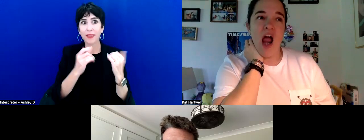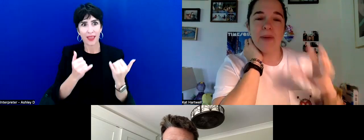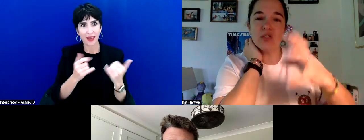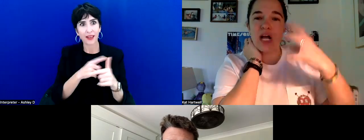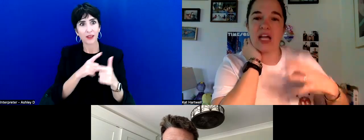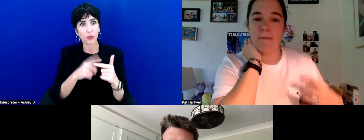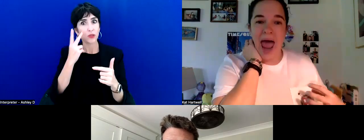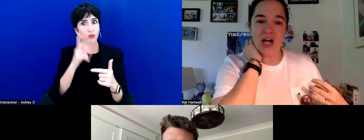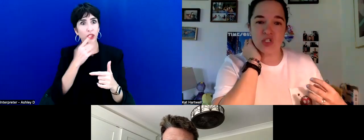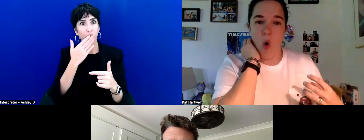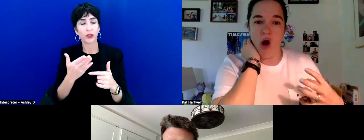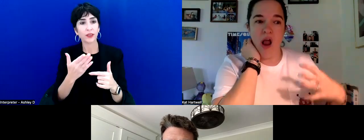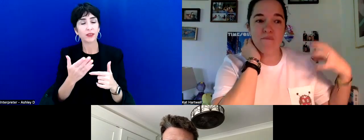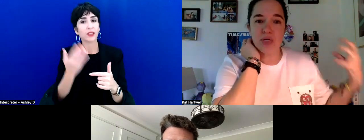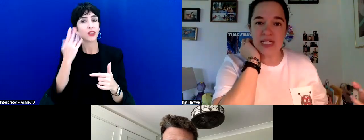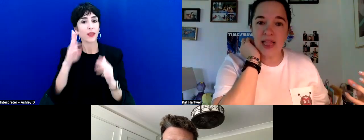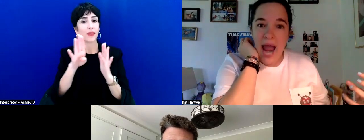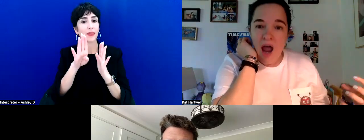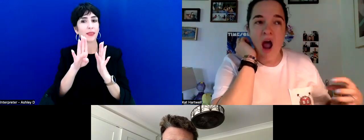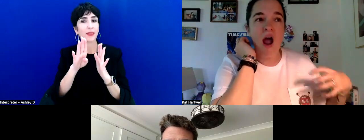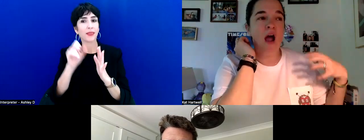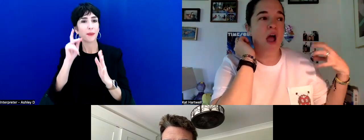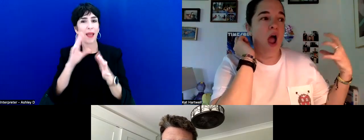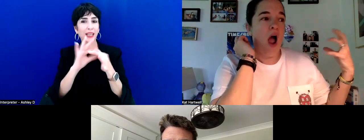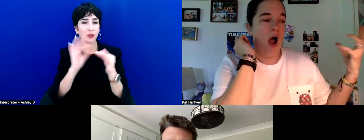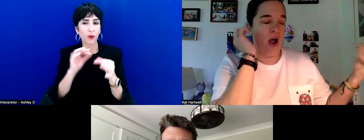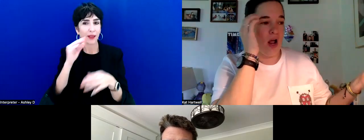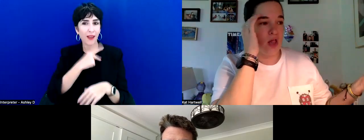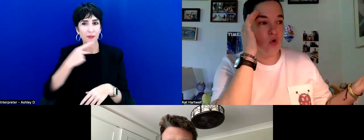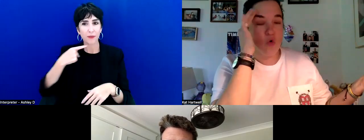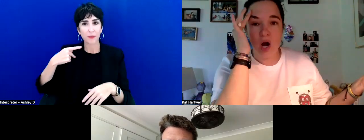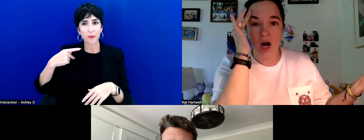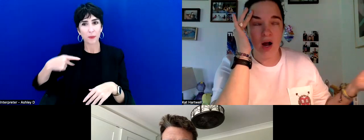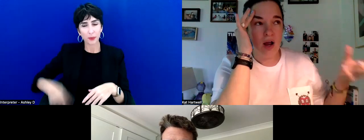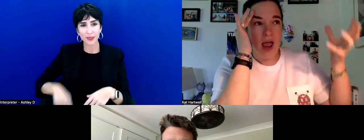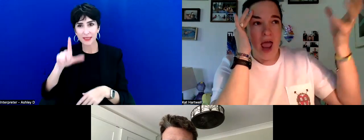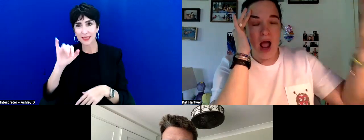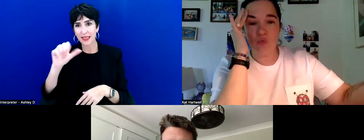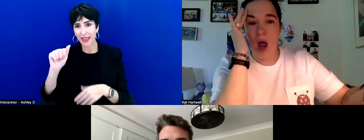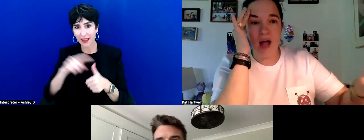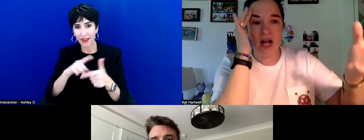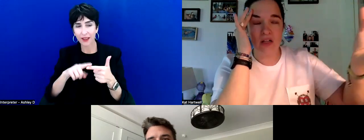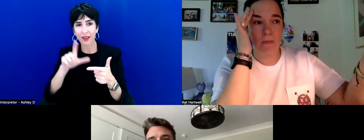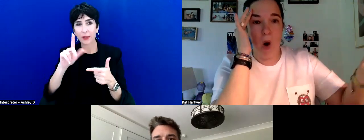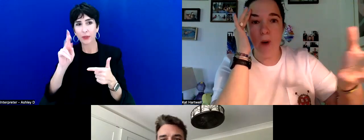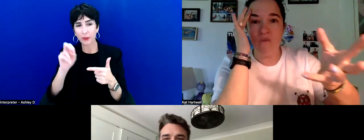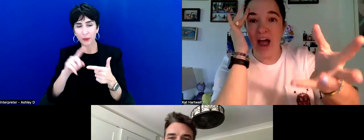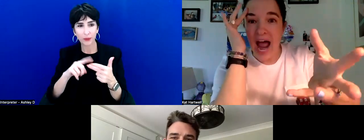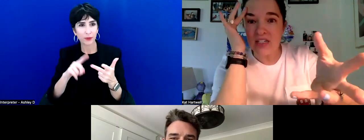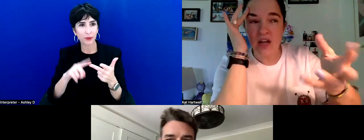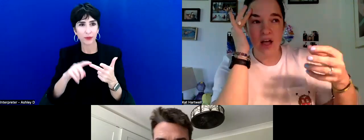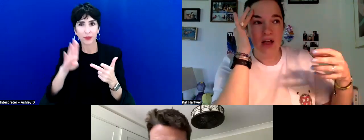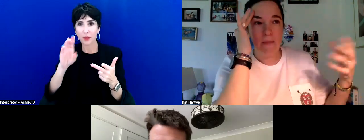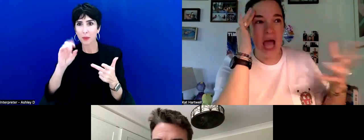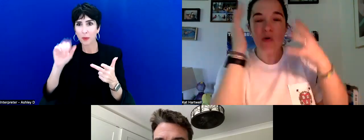really good because you can get the backstory of Princess Leia, Luke, as well as Boba